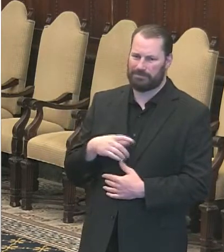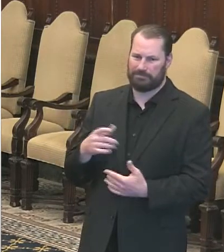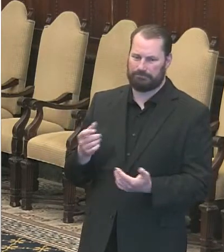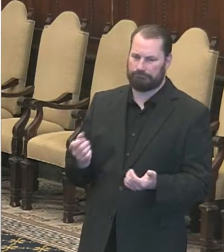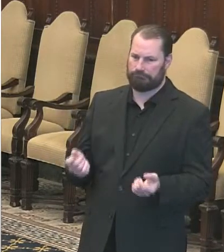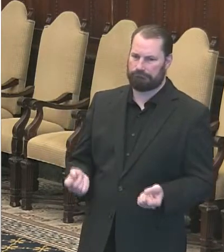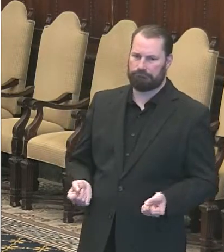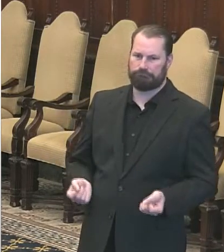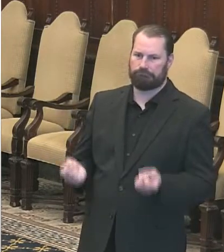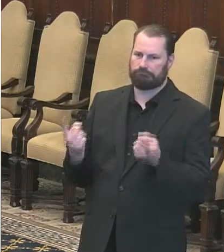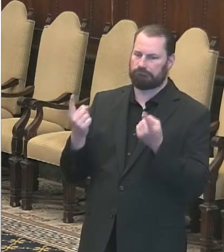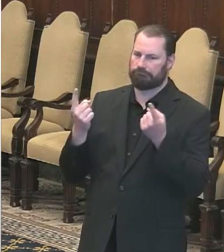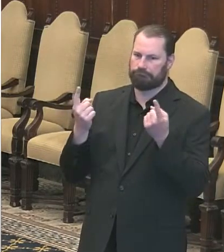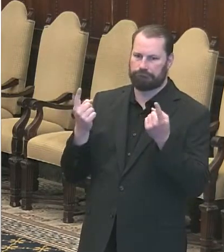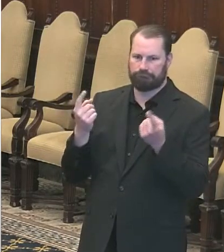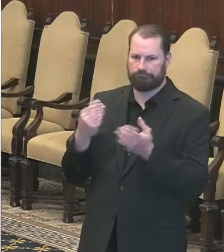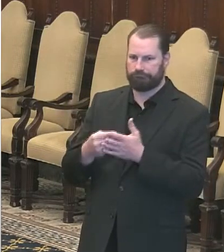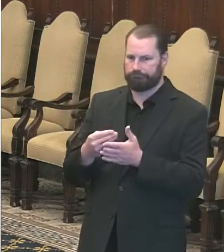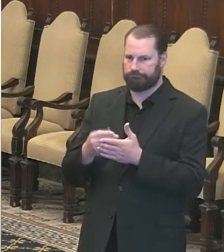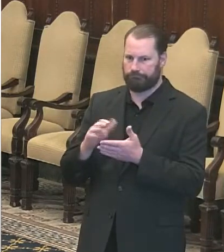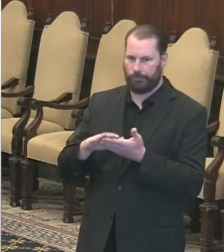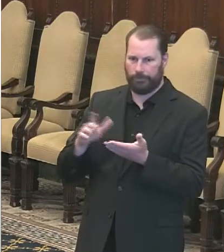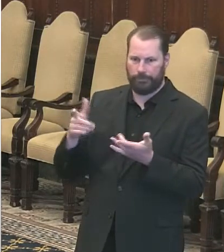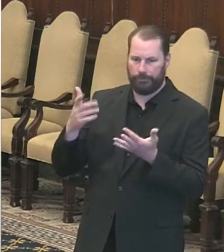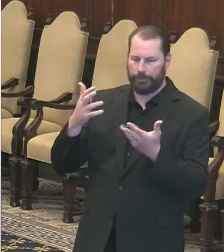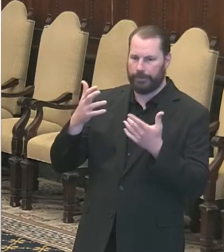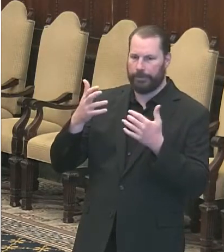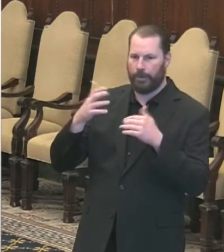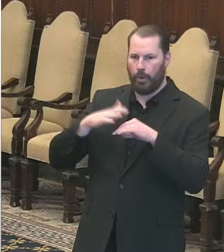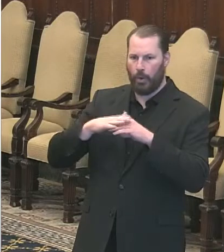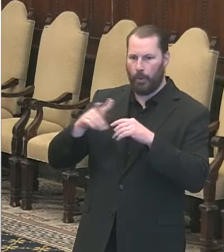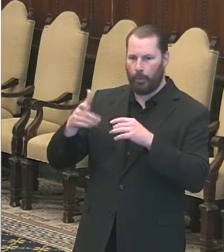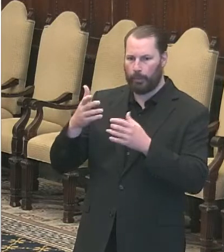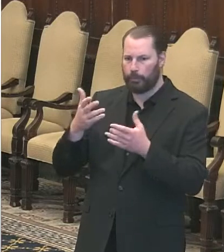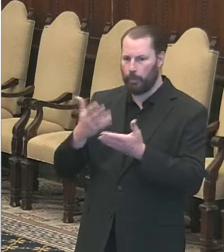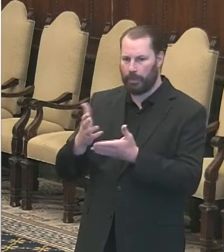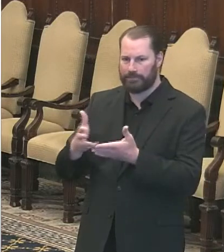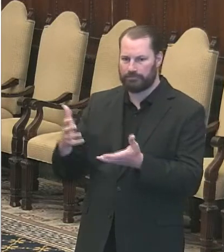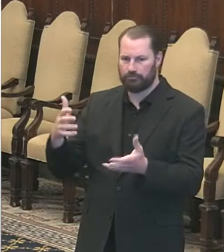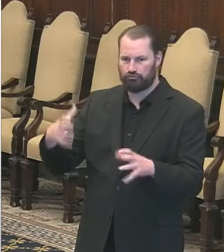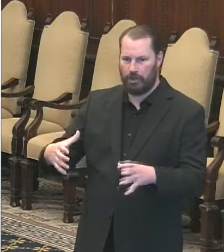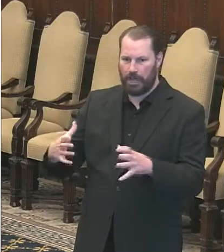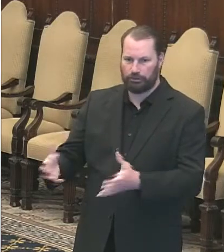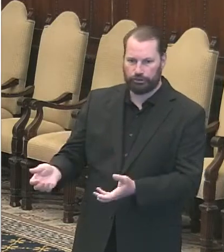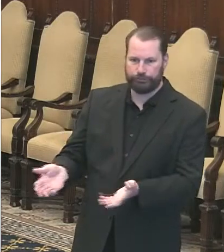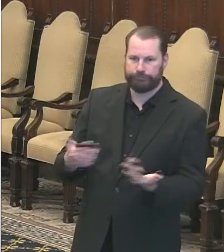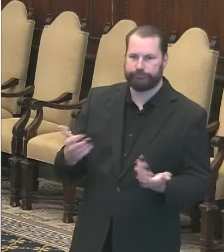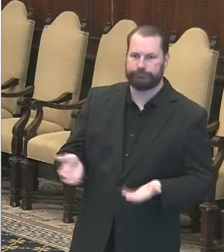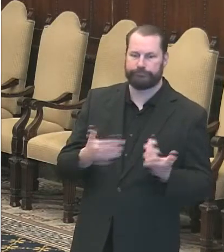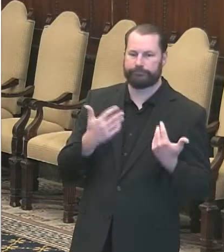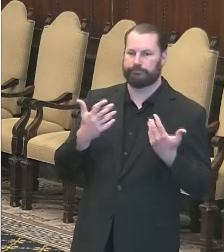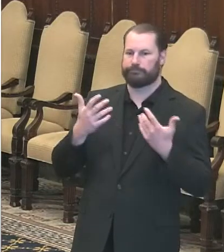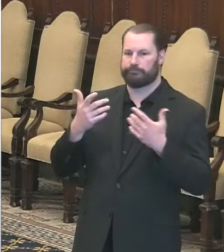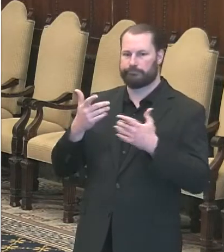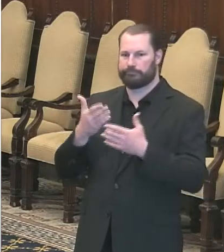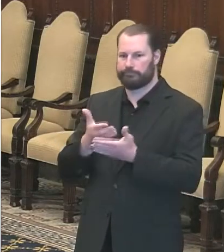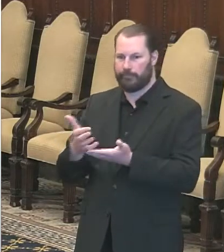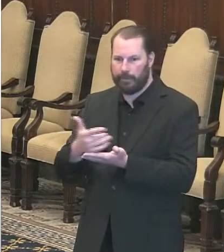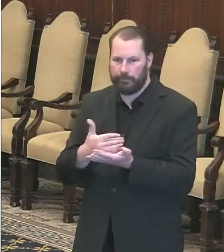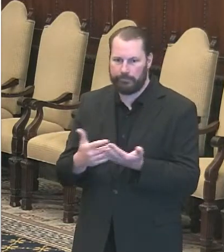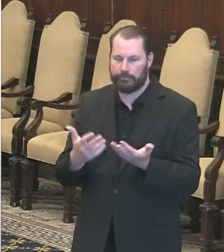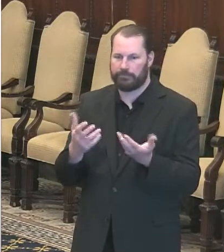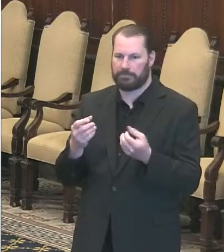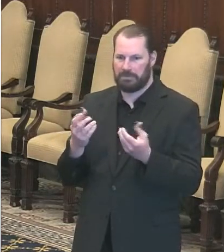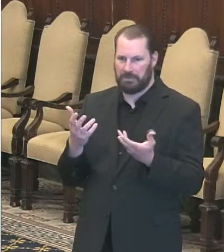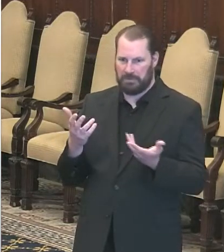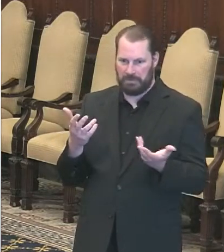property. So there are money that we expend to do a concert with 200,000 guests. I'm not sure of the numbers.